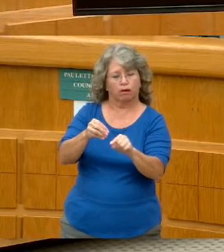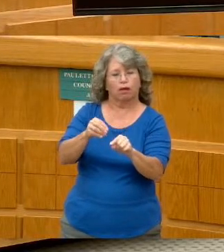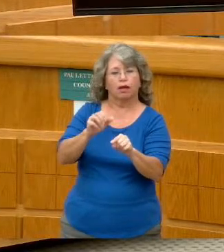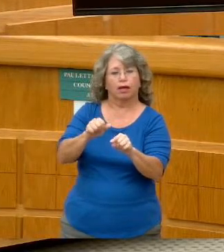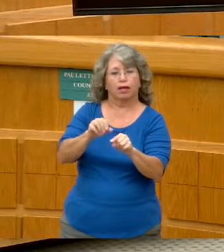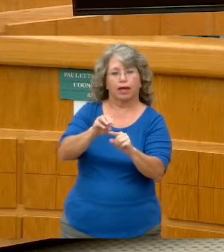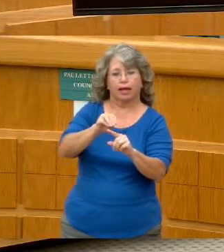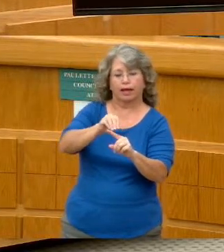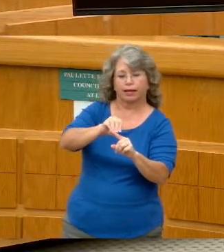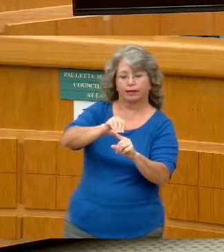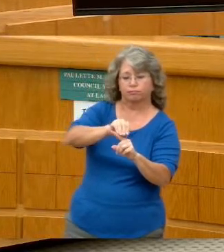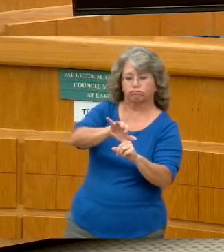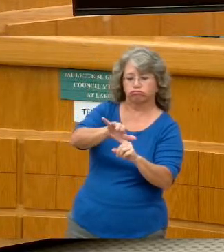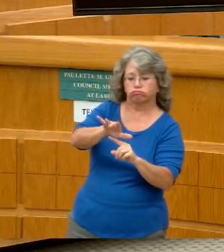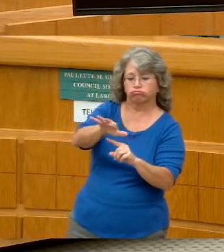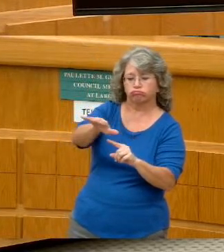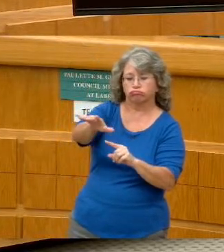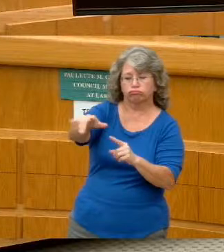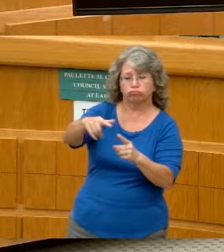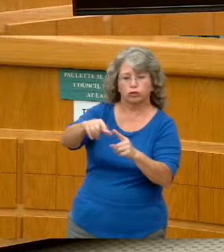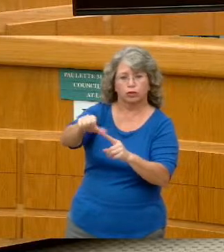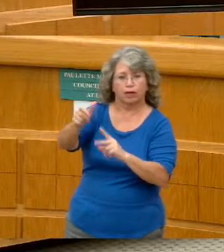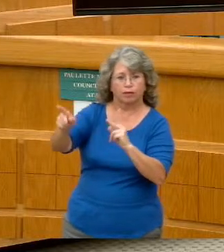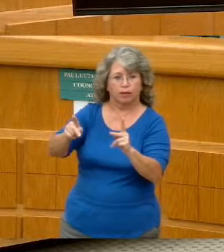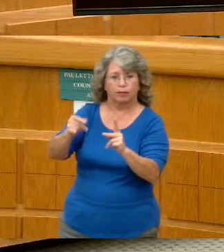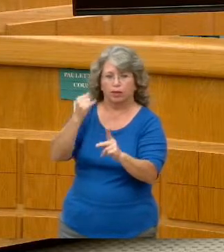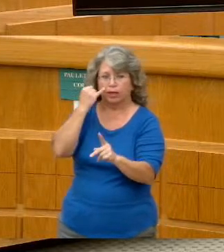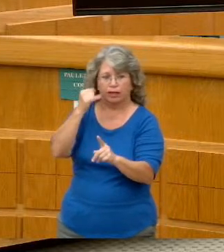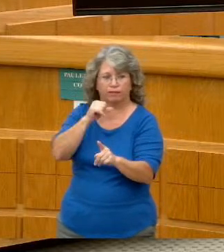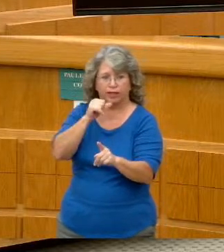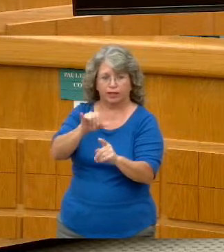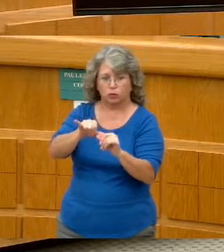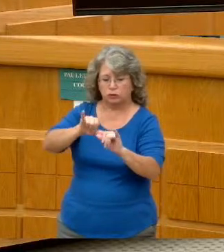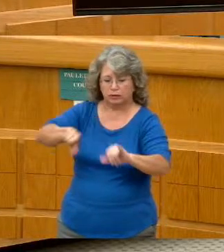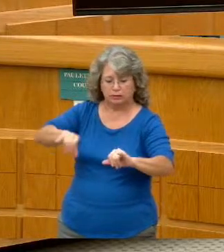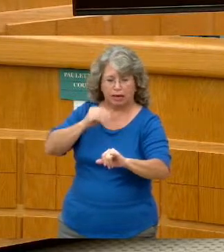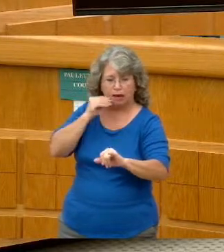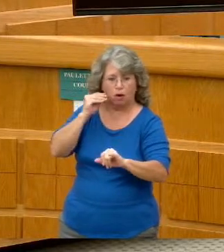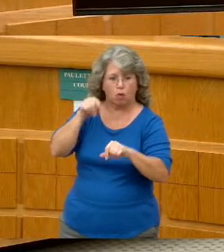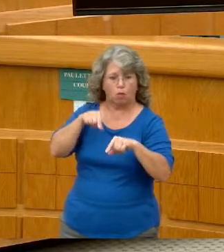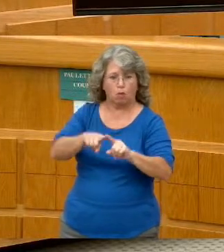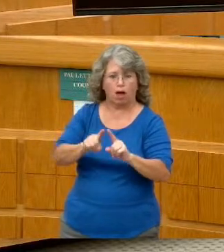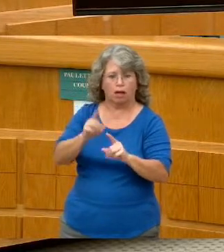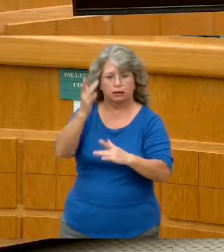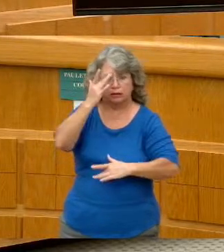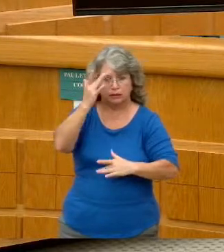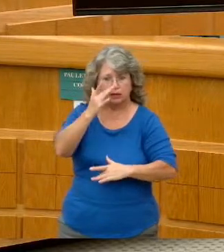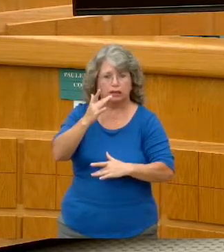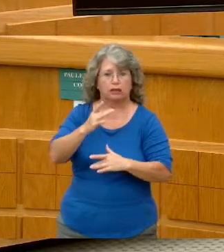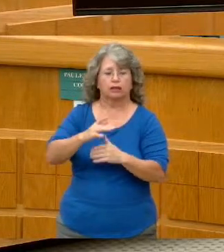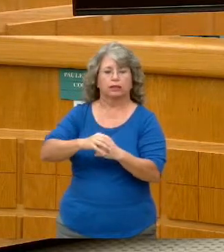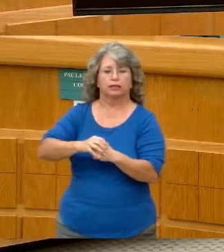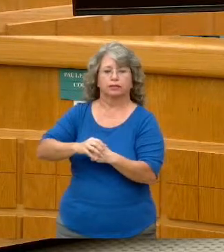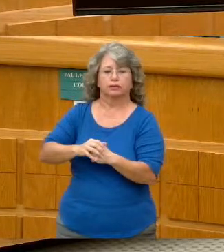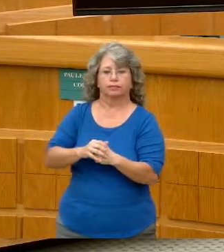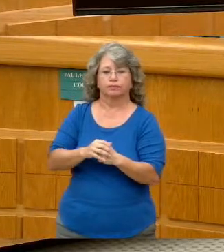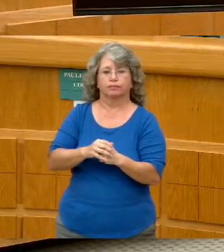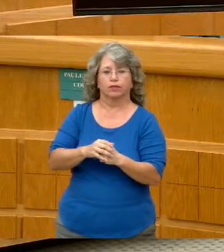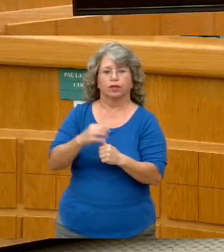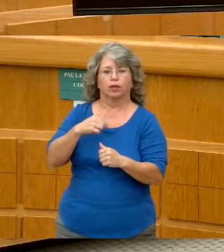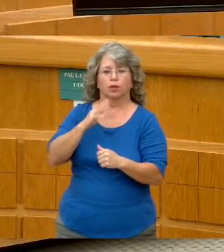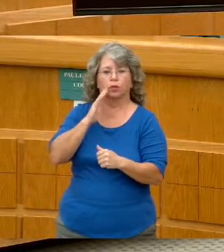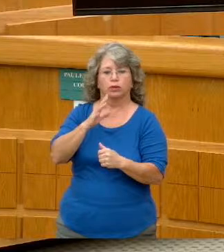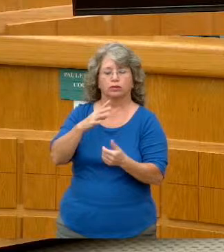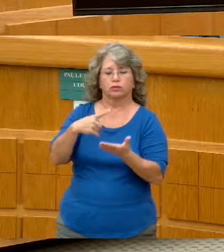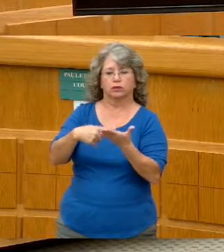infect other people if they don't stay home while they're sick, or if they're asymptomatic, stay home and isolate themselves. And we'll talk more